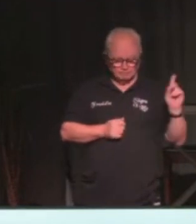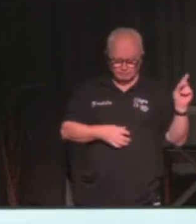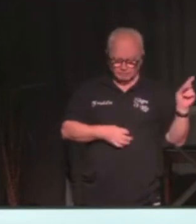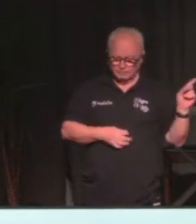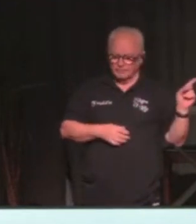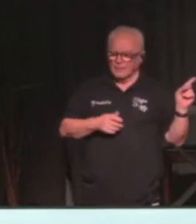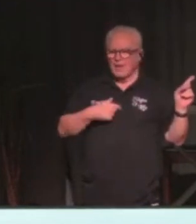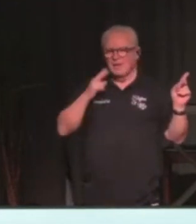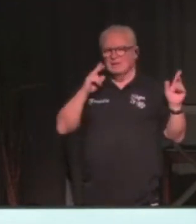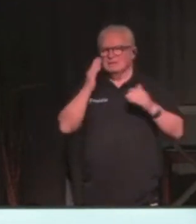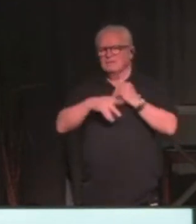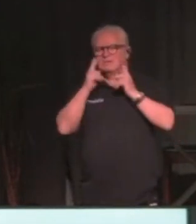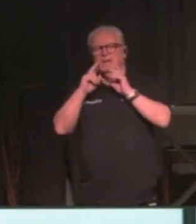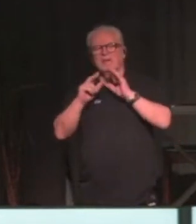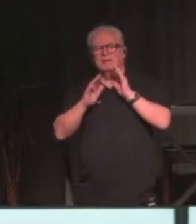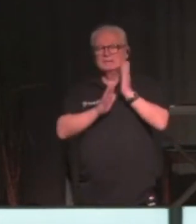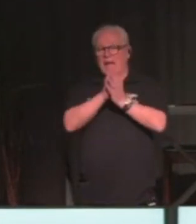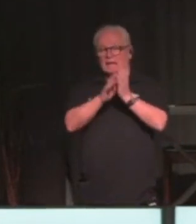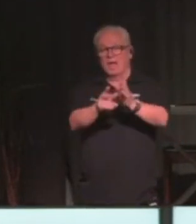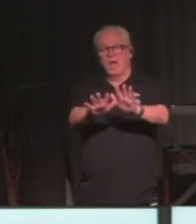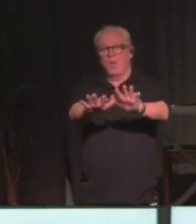Where signs and wonders